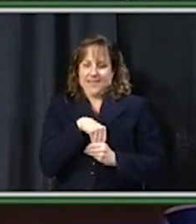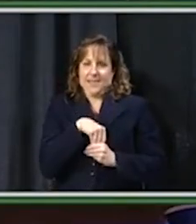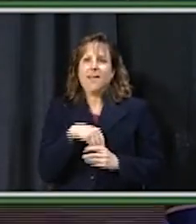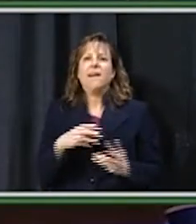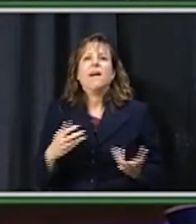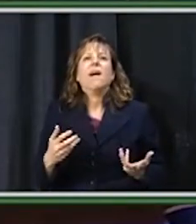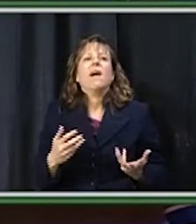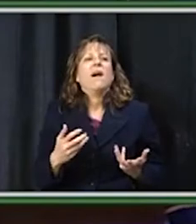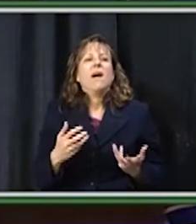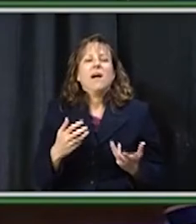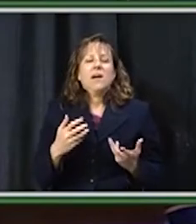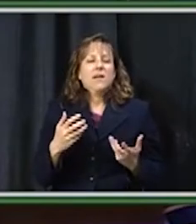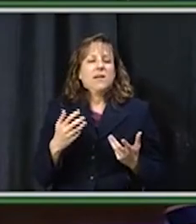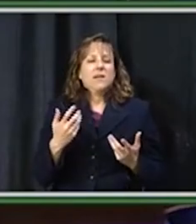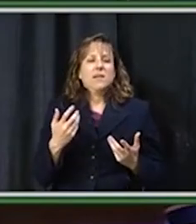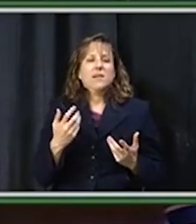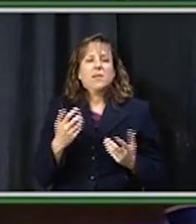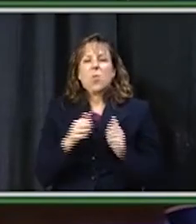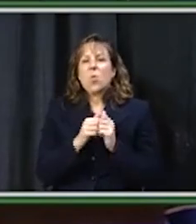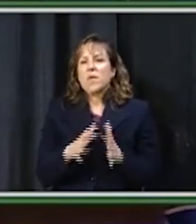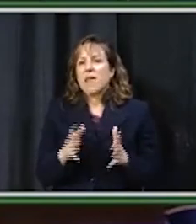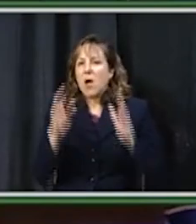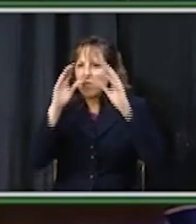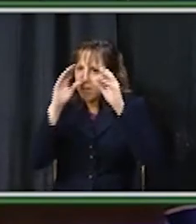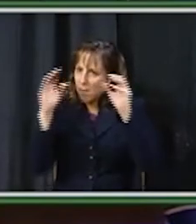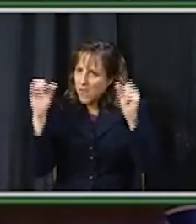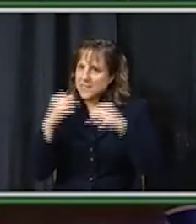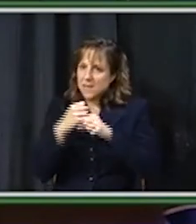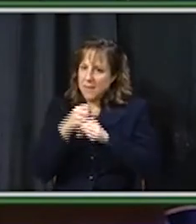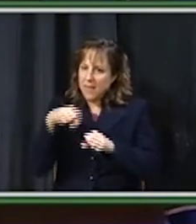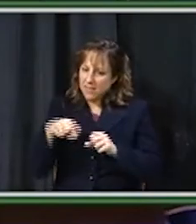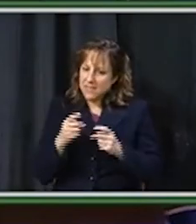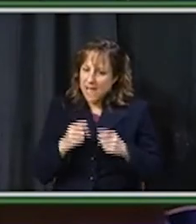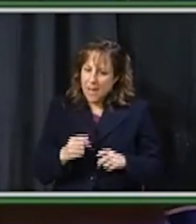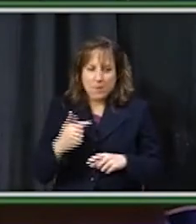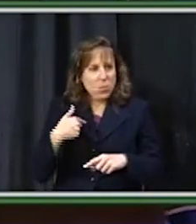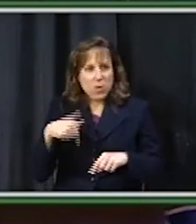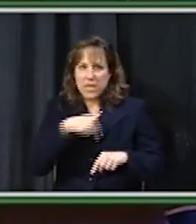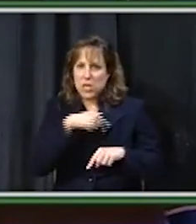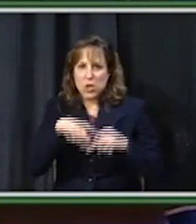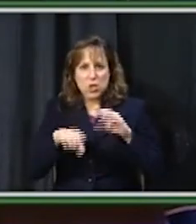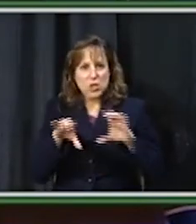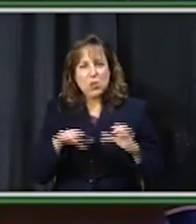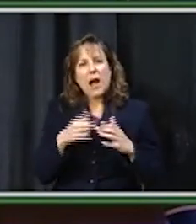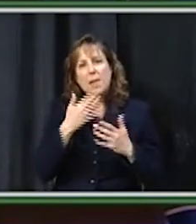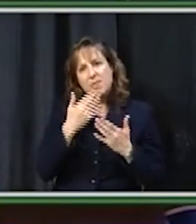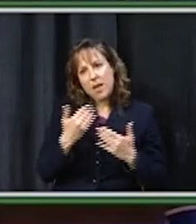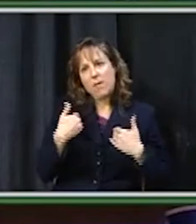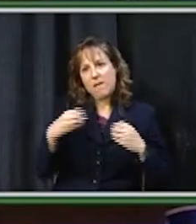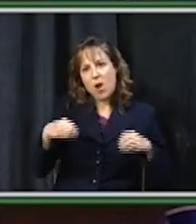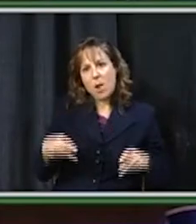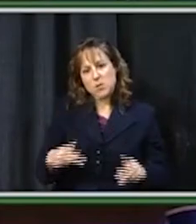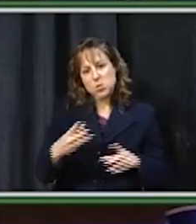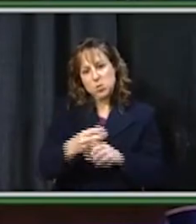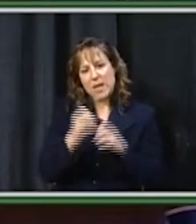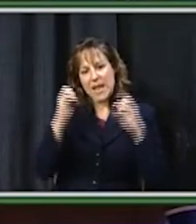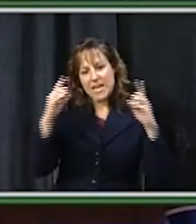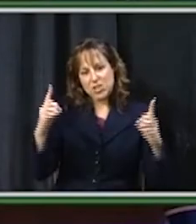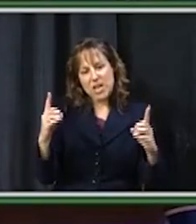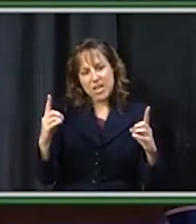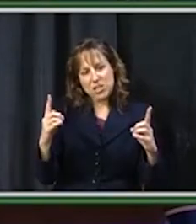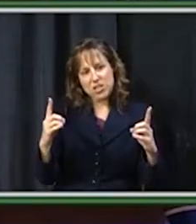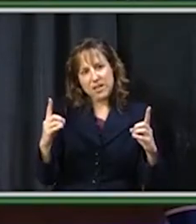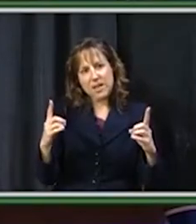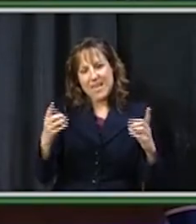be possible without the dedication of a president who made it happen. I'm thankful to have had the opportunity to get an education on